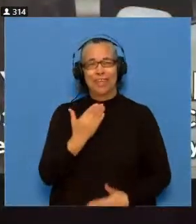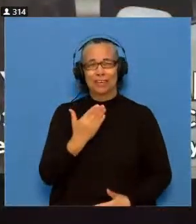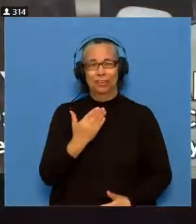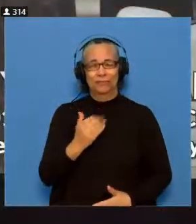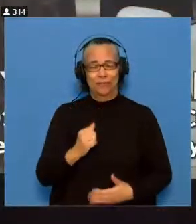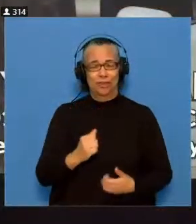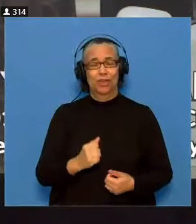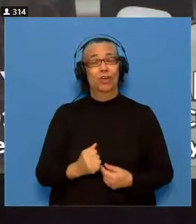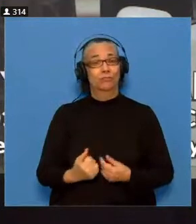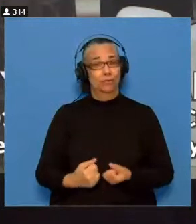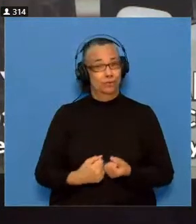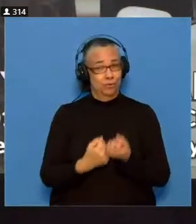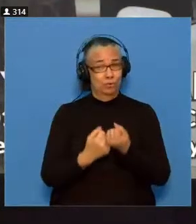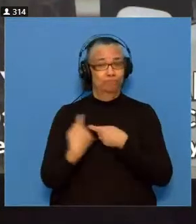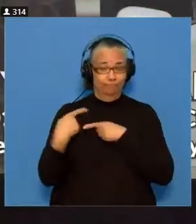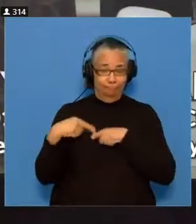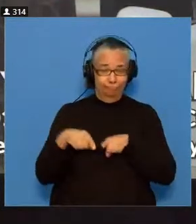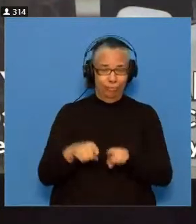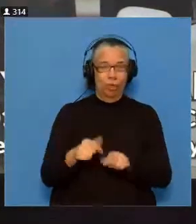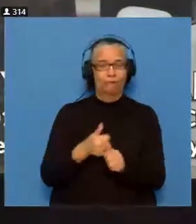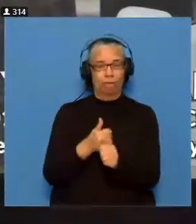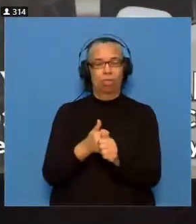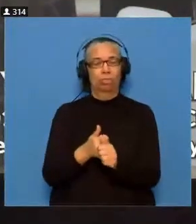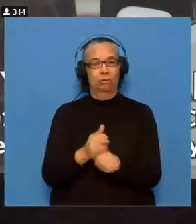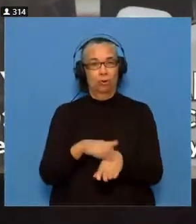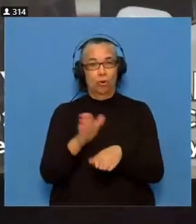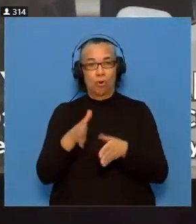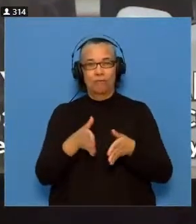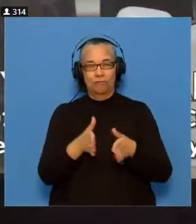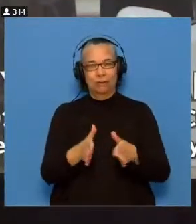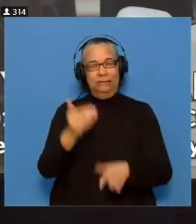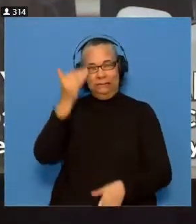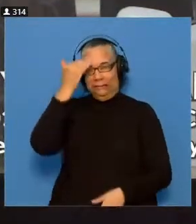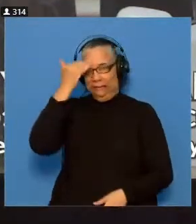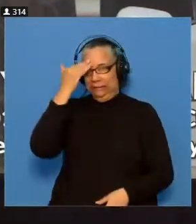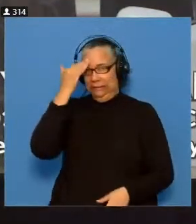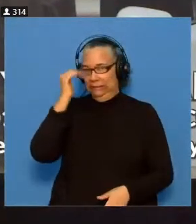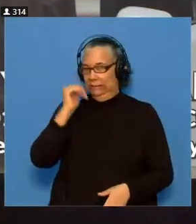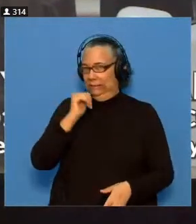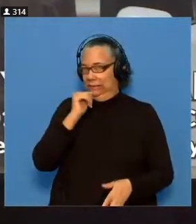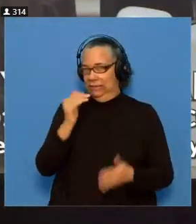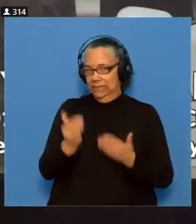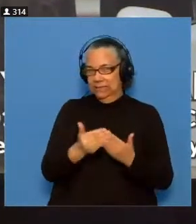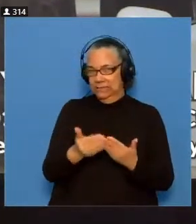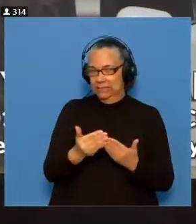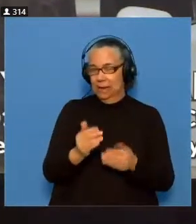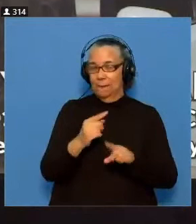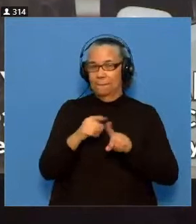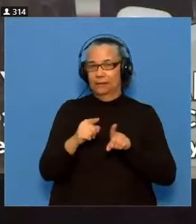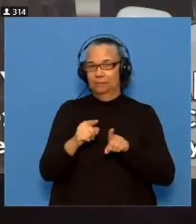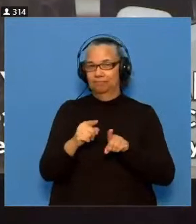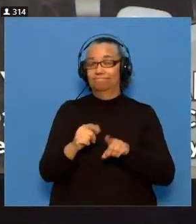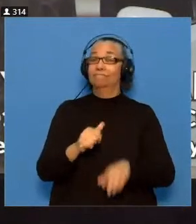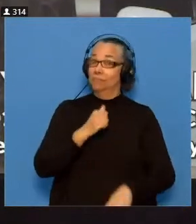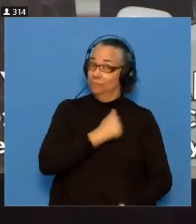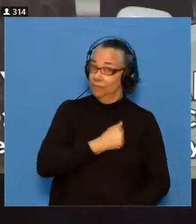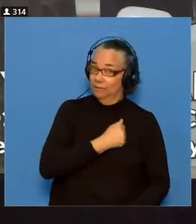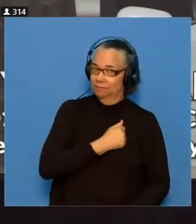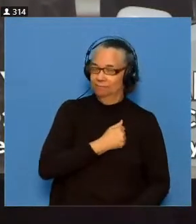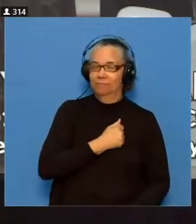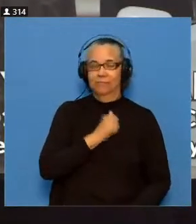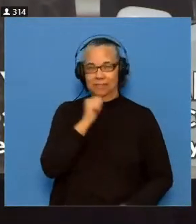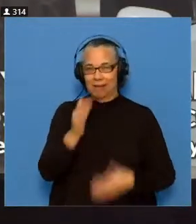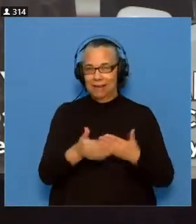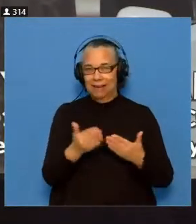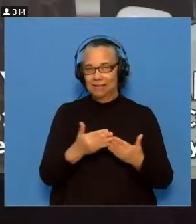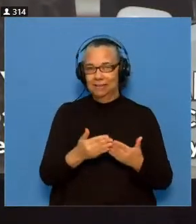enforcing the curfew. While I know that living with these current restrictions are easy, the government must continue, not easy. The